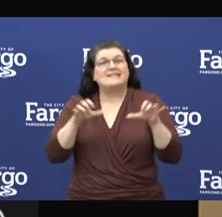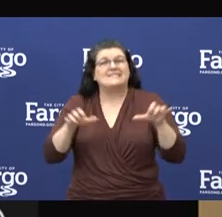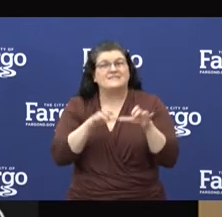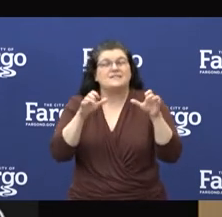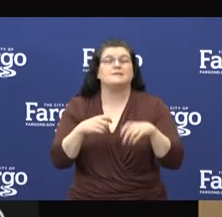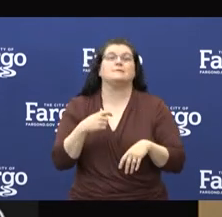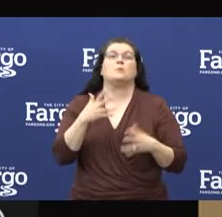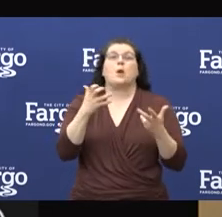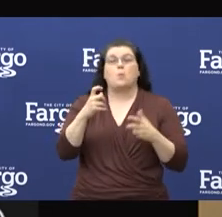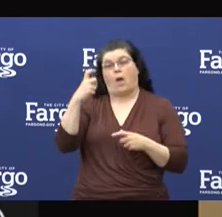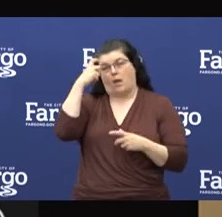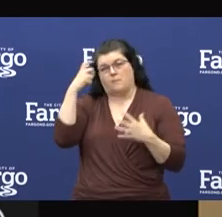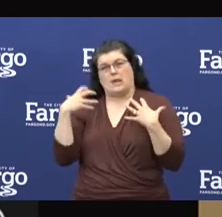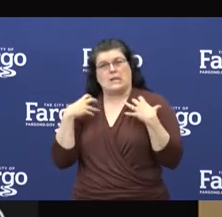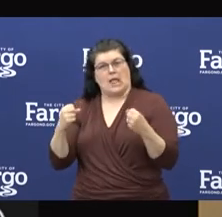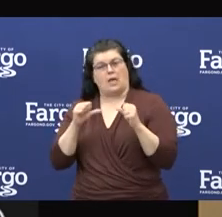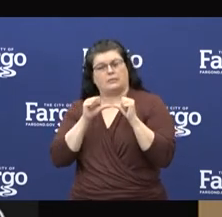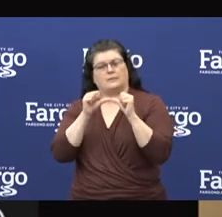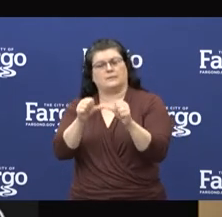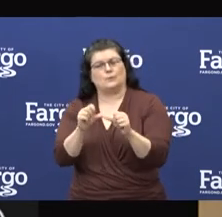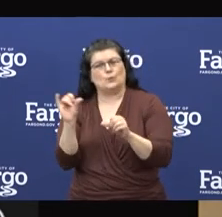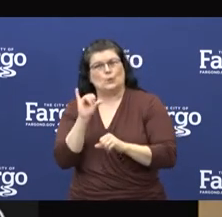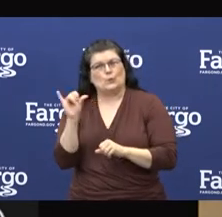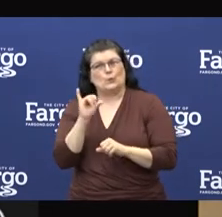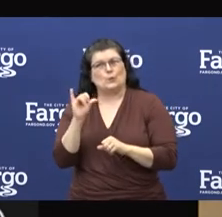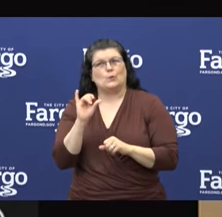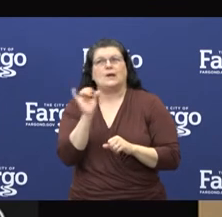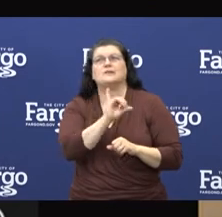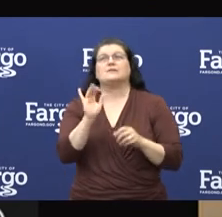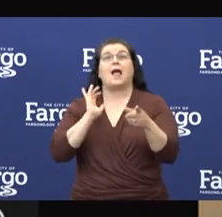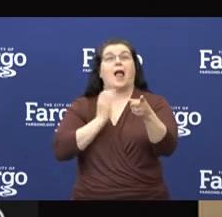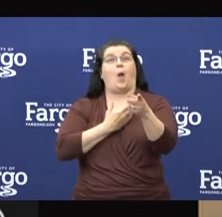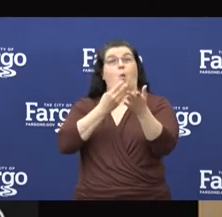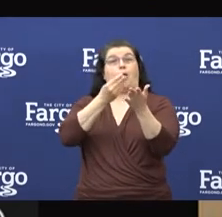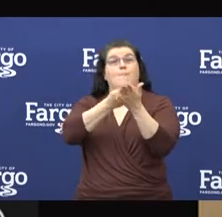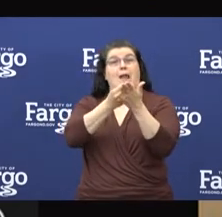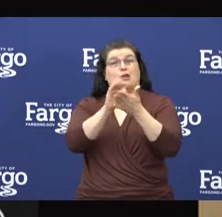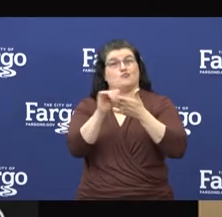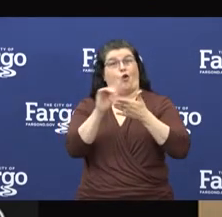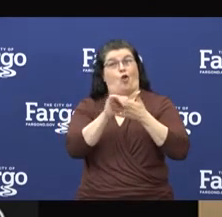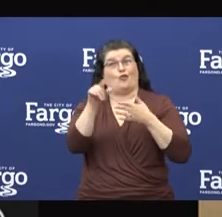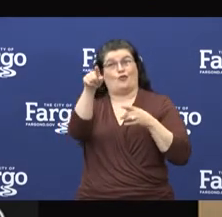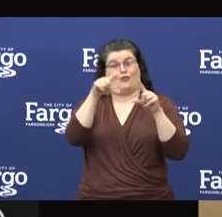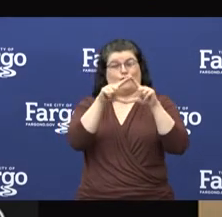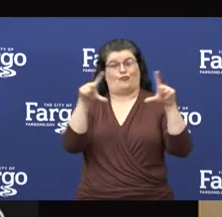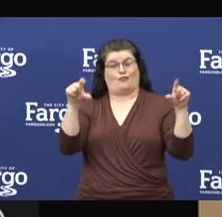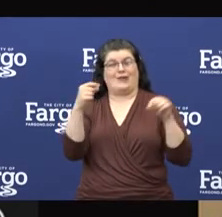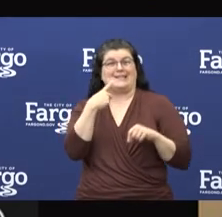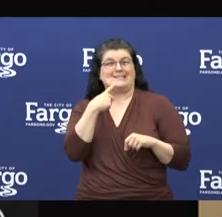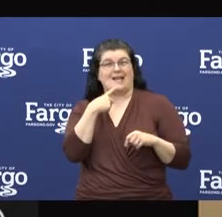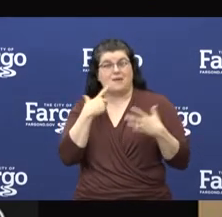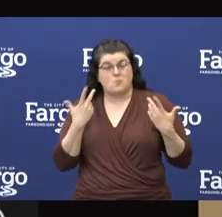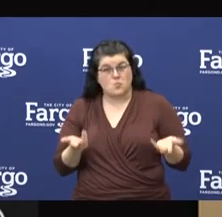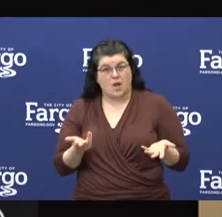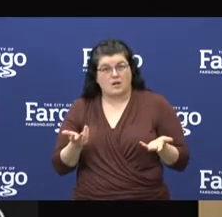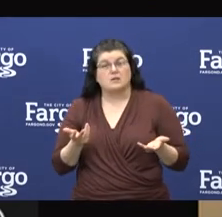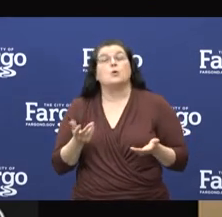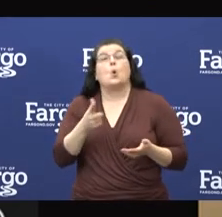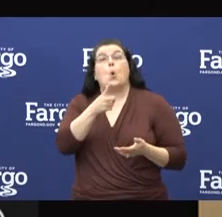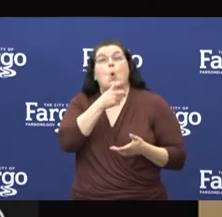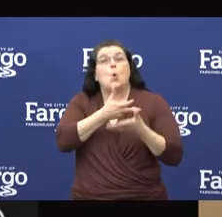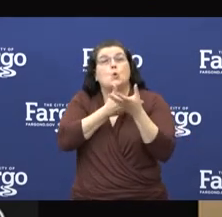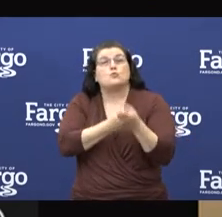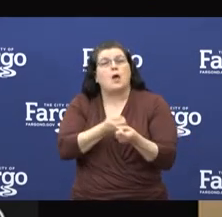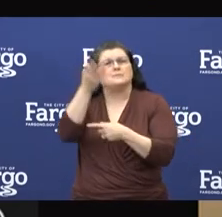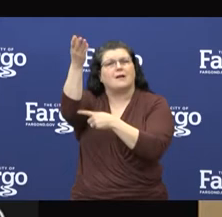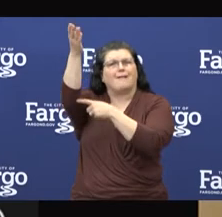of your mental health, and just like the back of our currency states, in God we trust. So